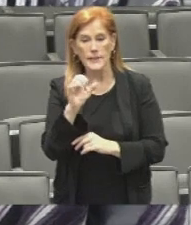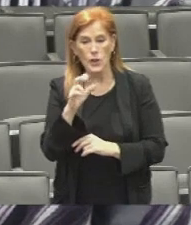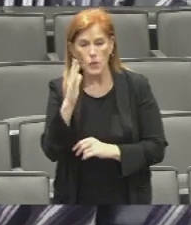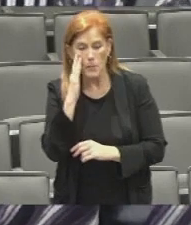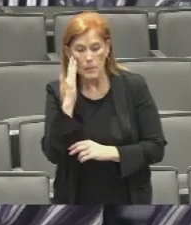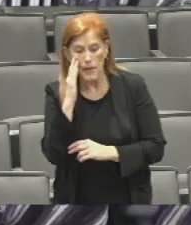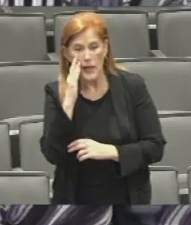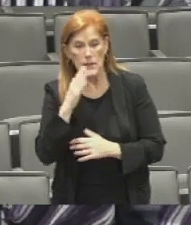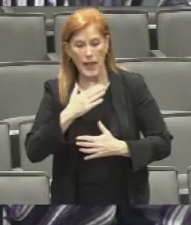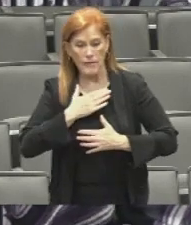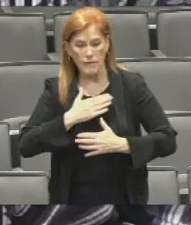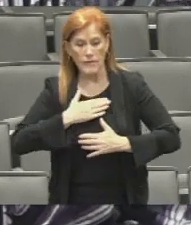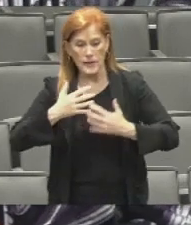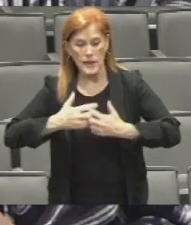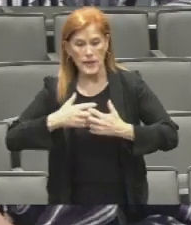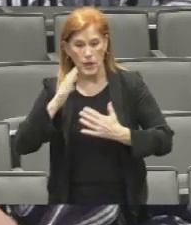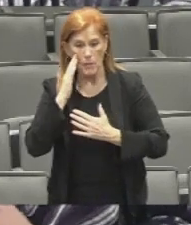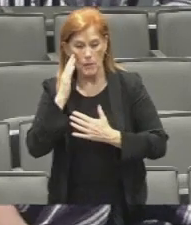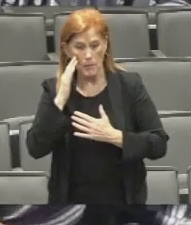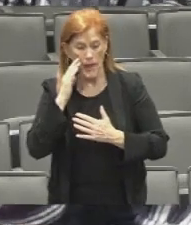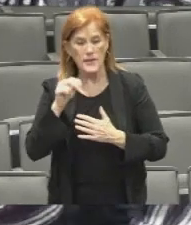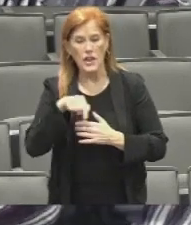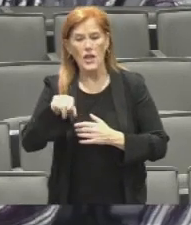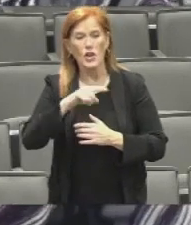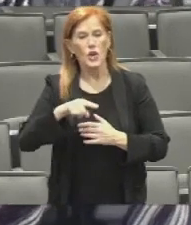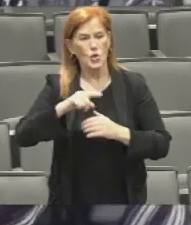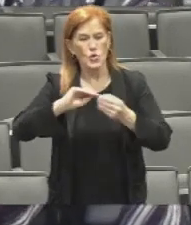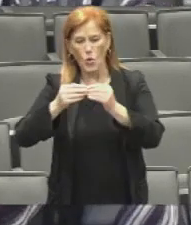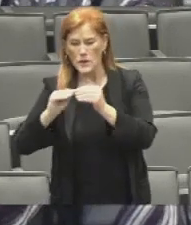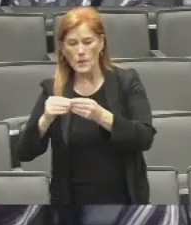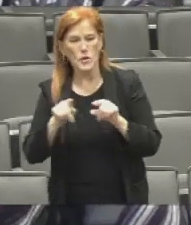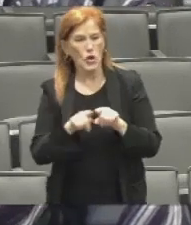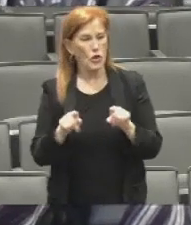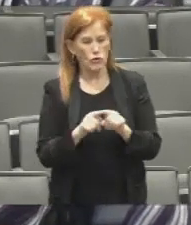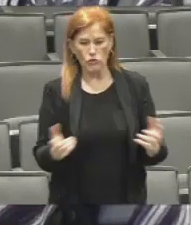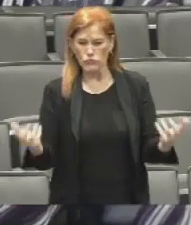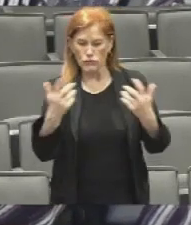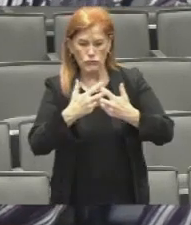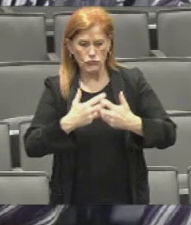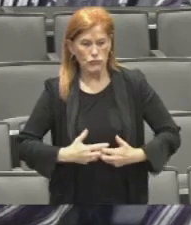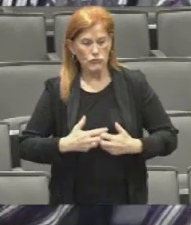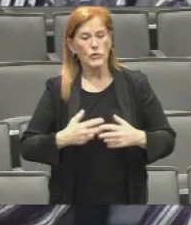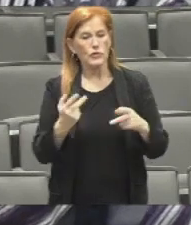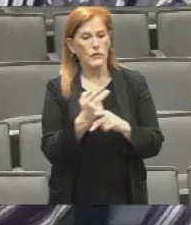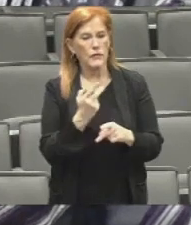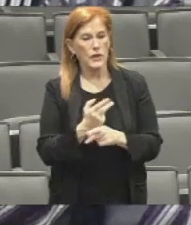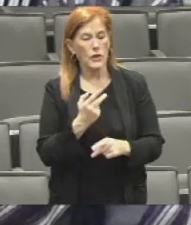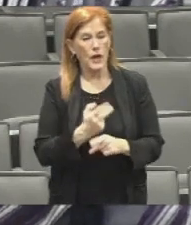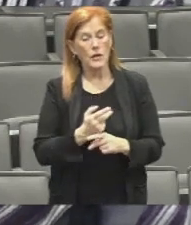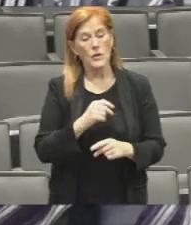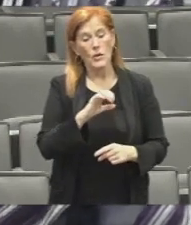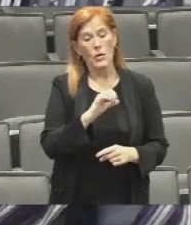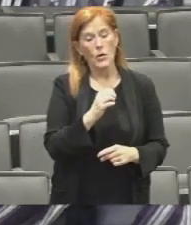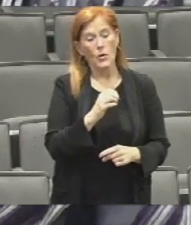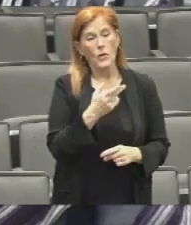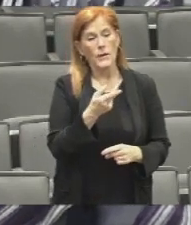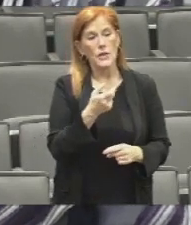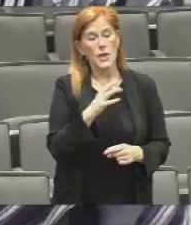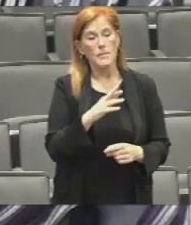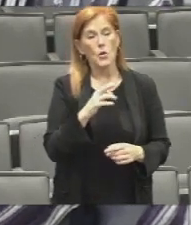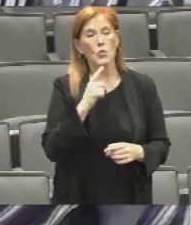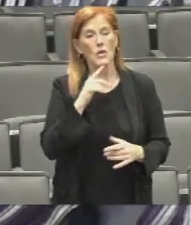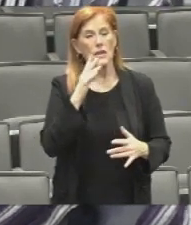beds, and ventilators. Mainly what the chamber is looking at are actually the top